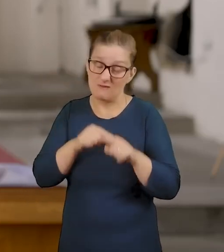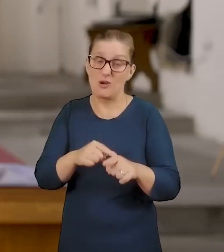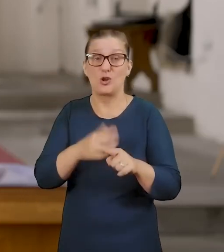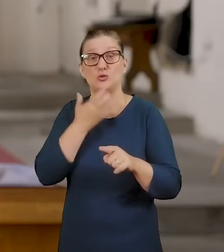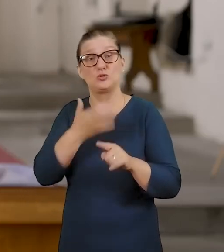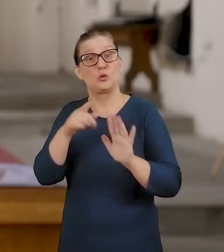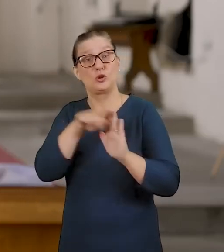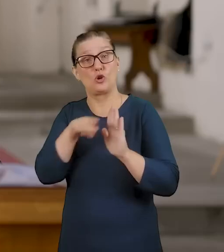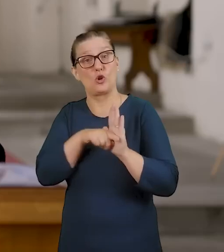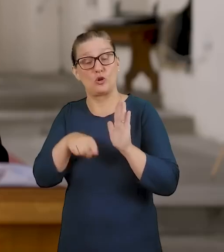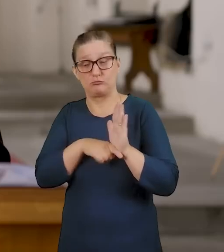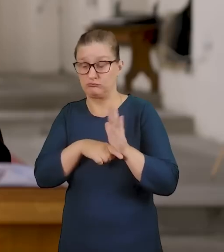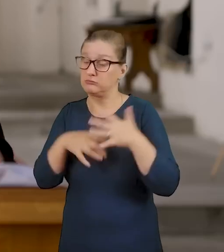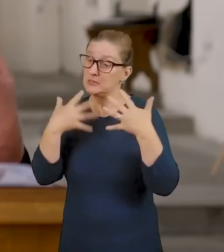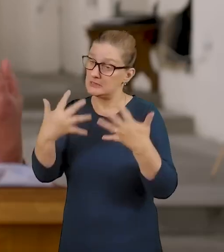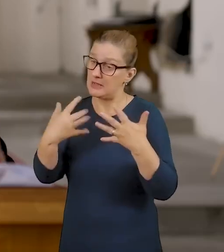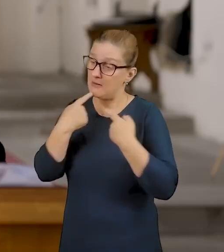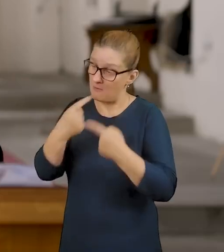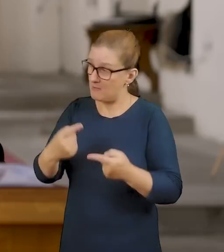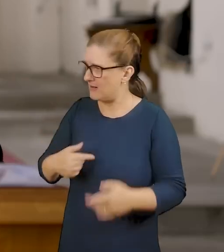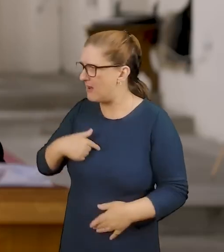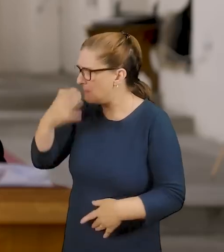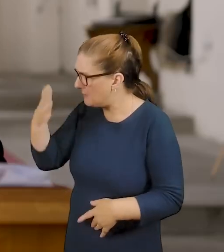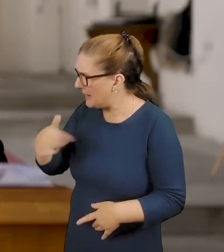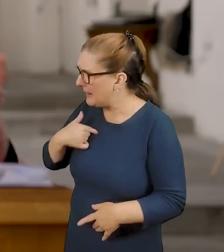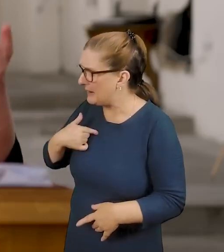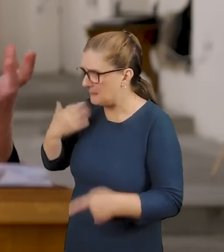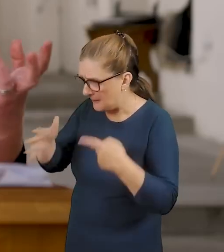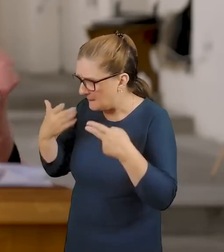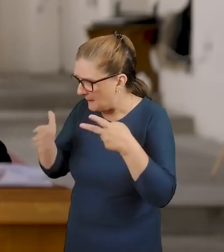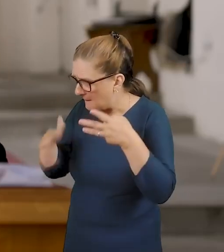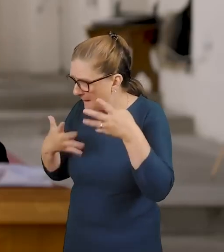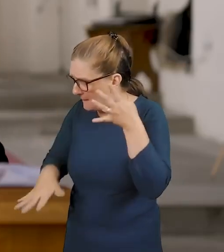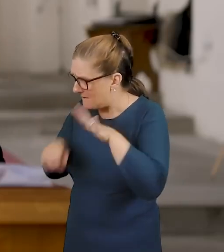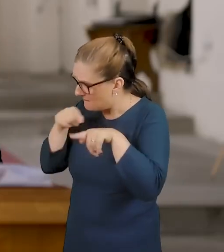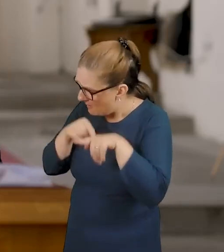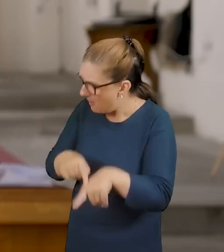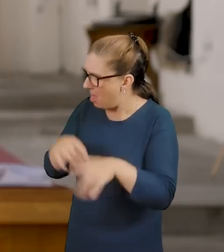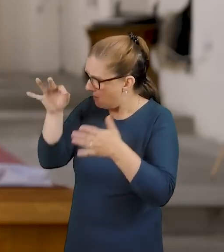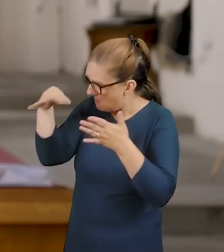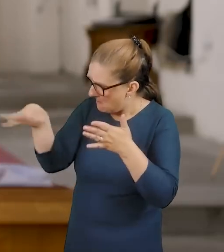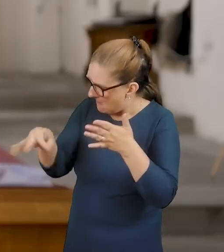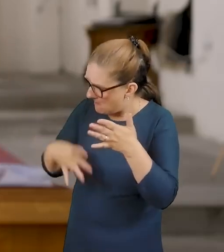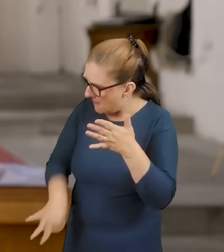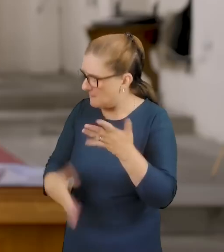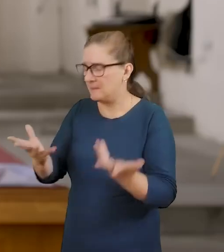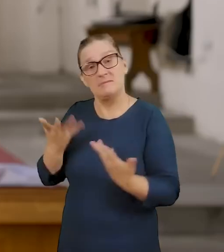normally keep the Jewish laws, the Ten Commandments, which he said, I do that, I do it, I'm good. I follow the rules,